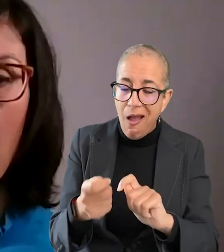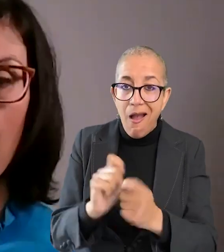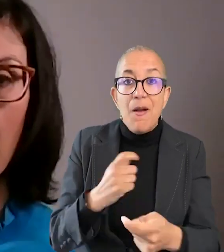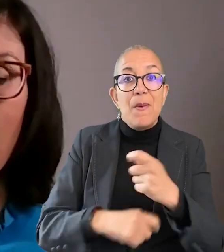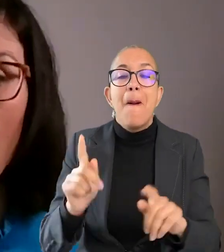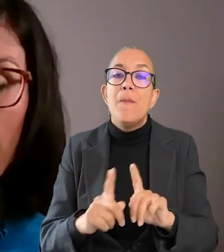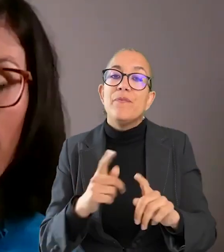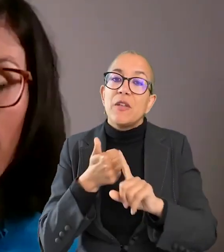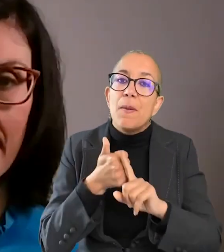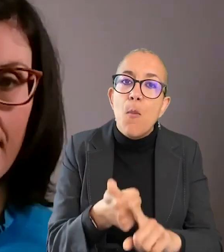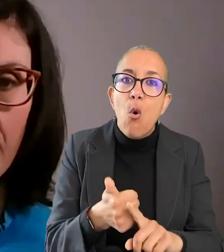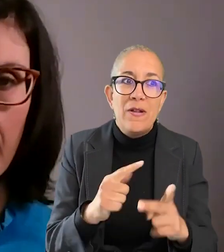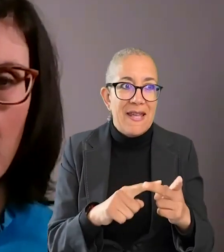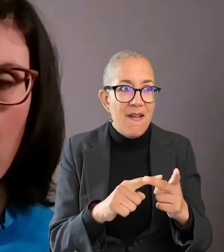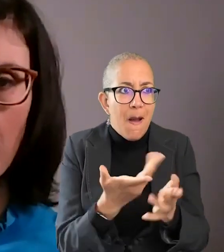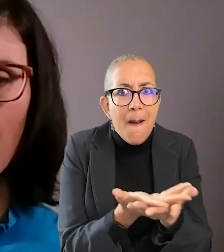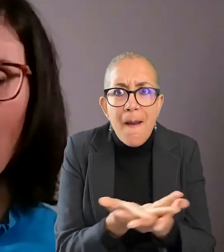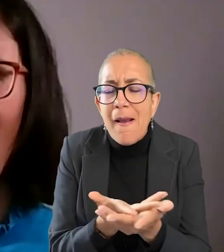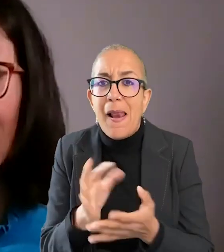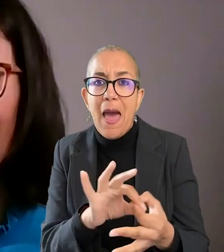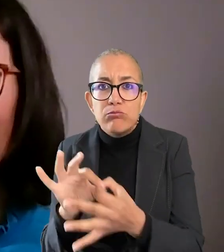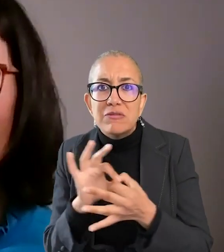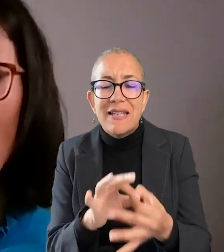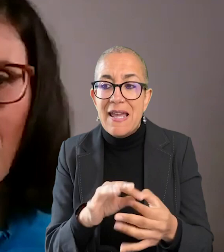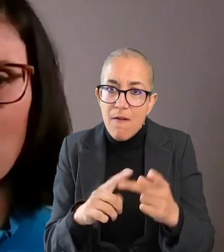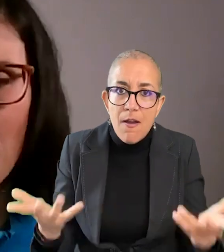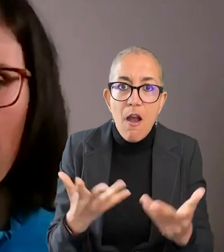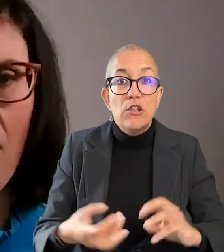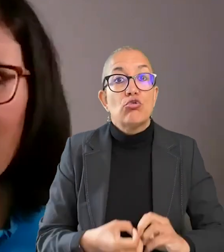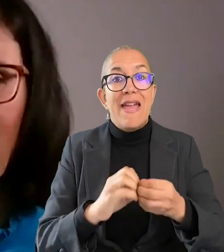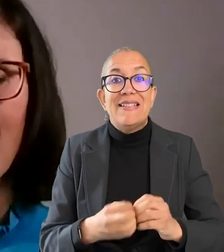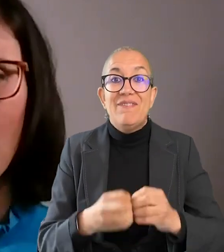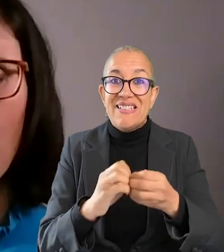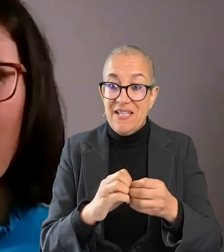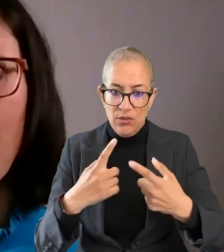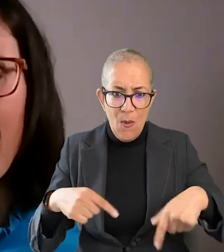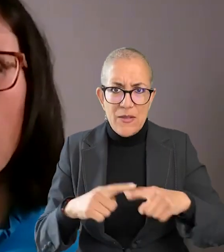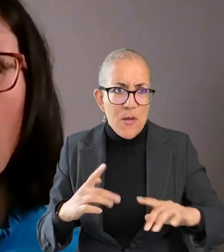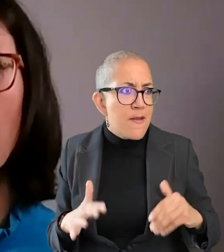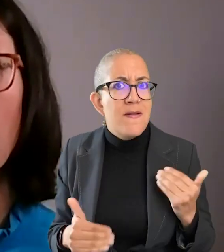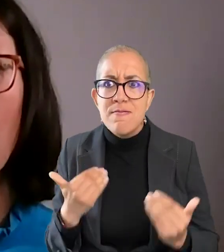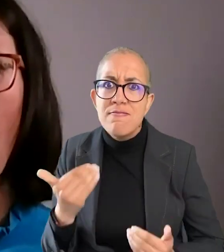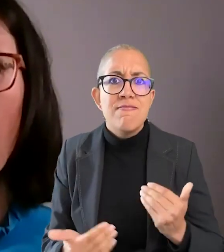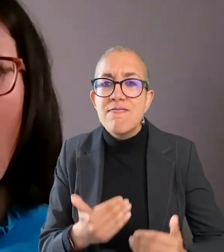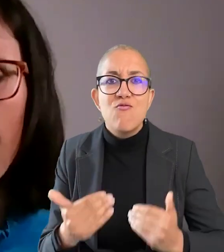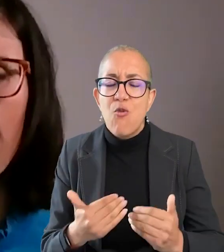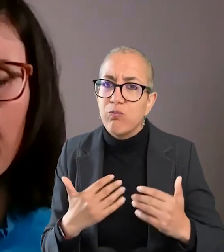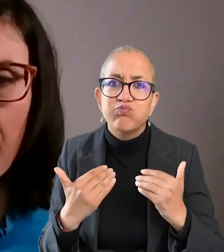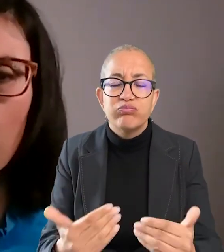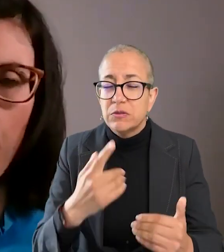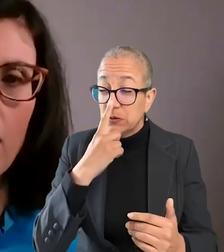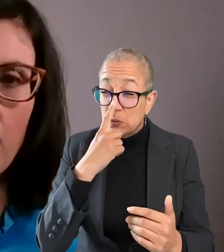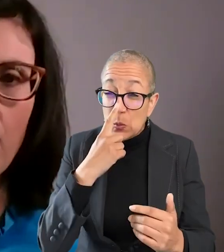that encourages creativity, so that as the insurgent force that we are, we can make the most of